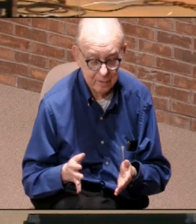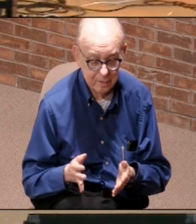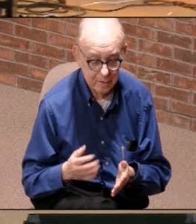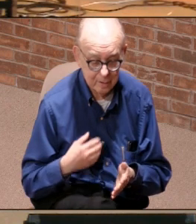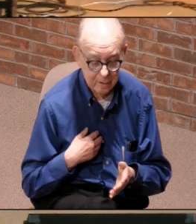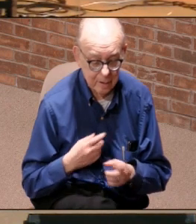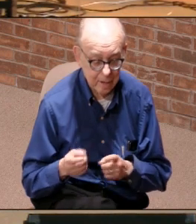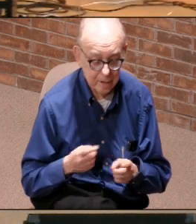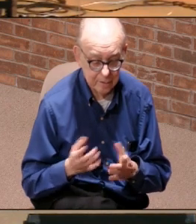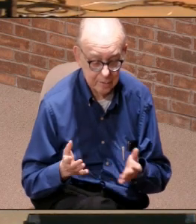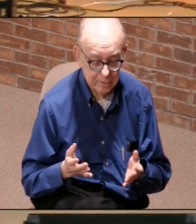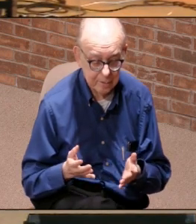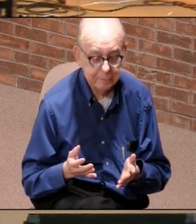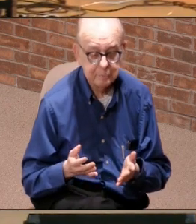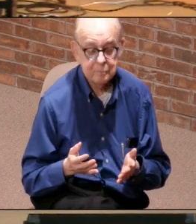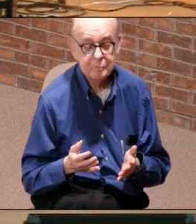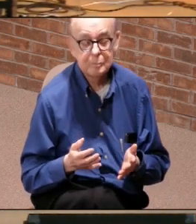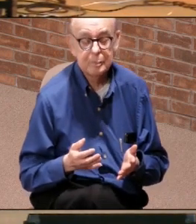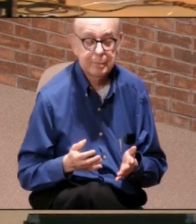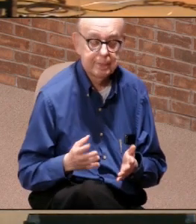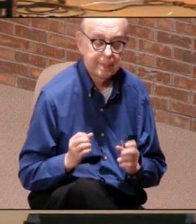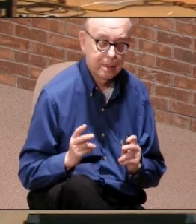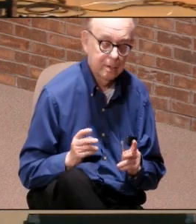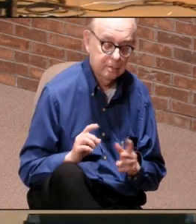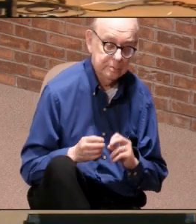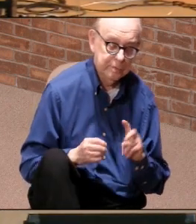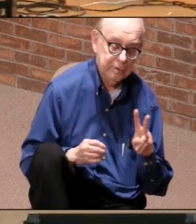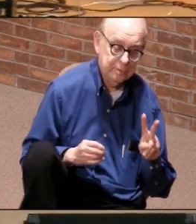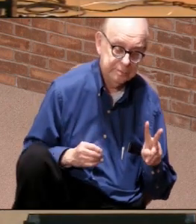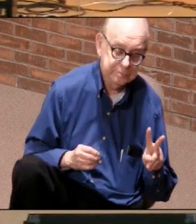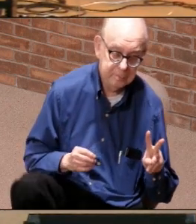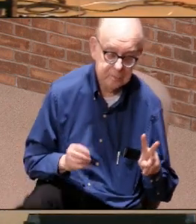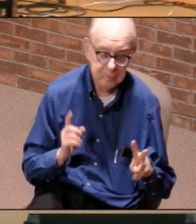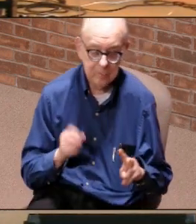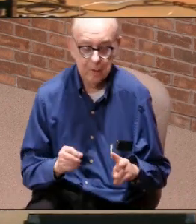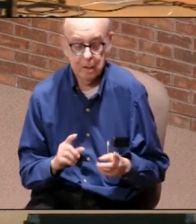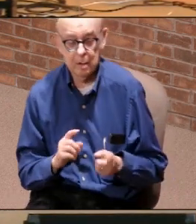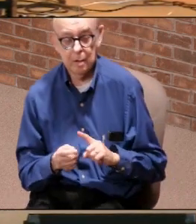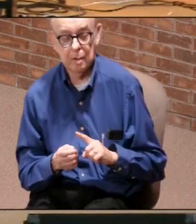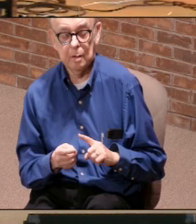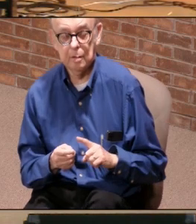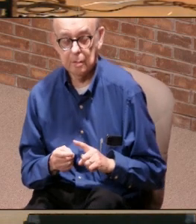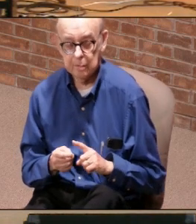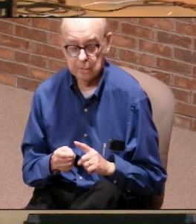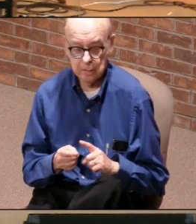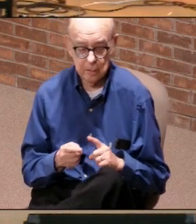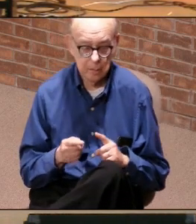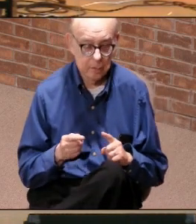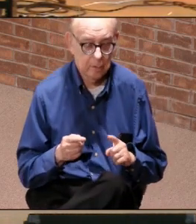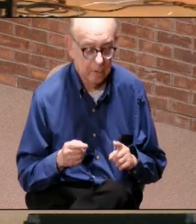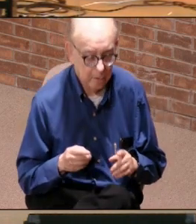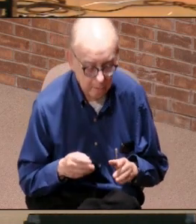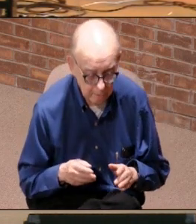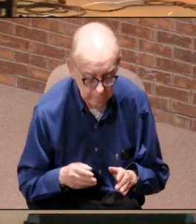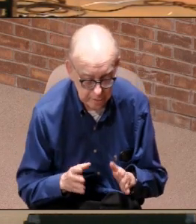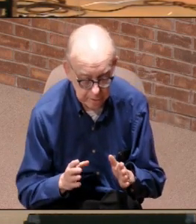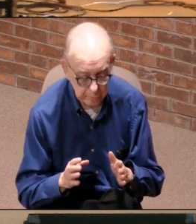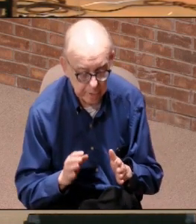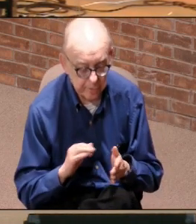the control to do these things. Okay, number 2, you need to change some patterns that are going to change your